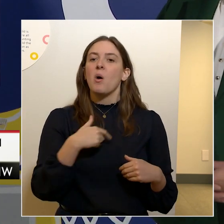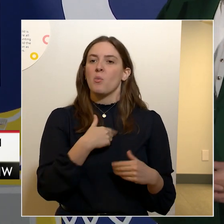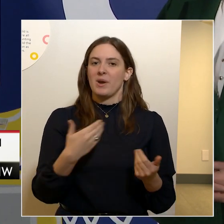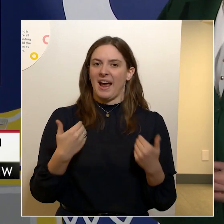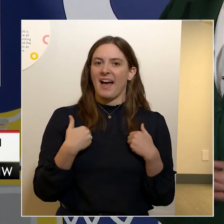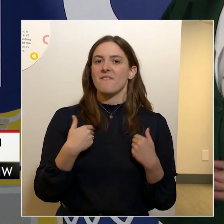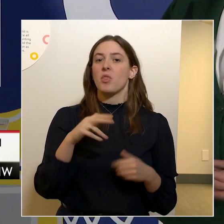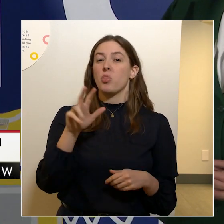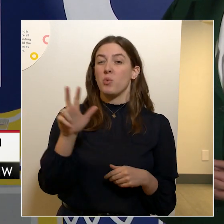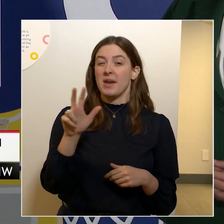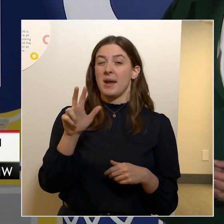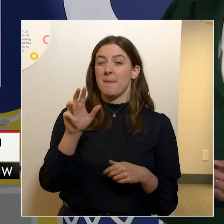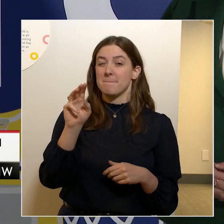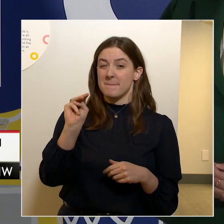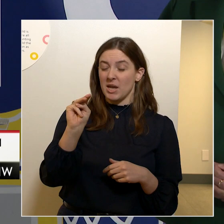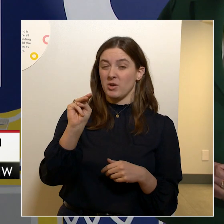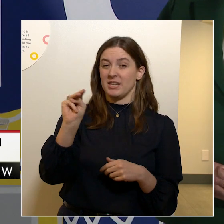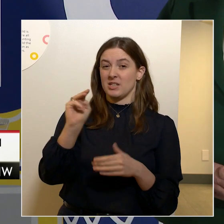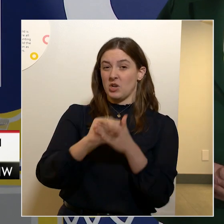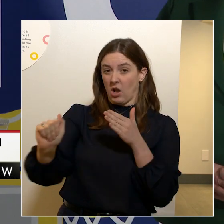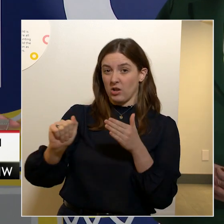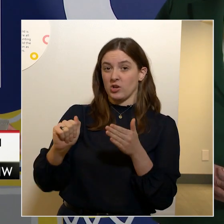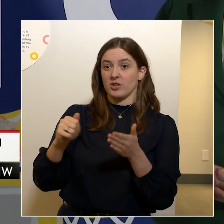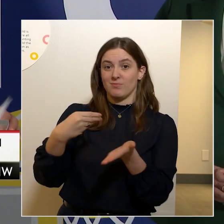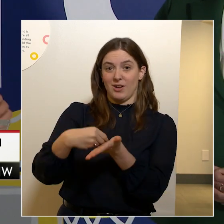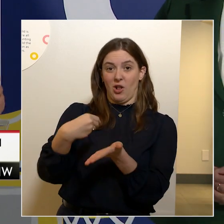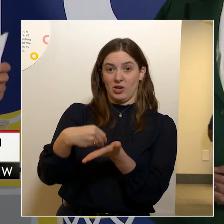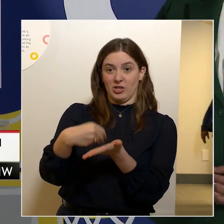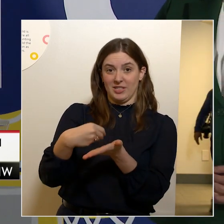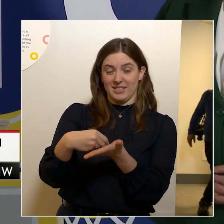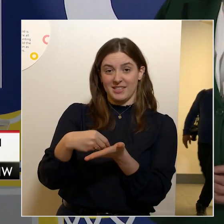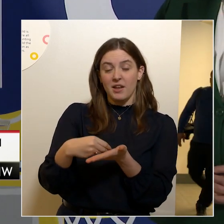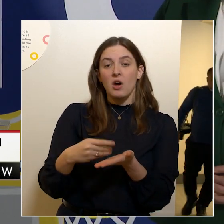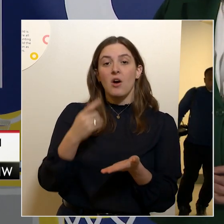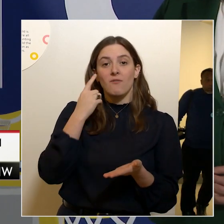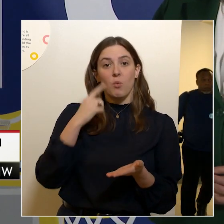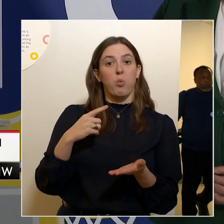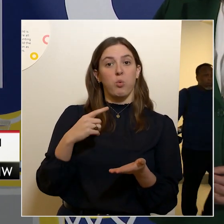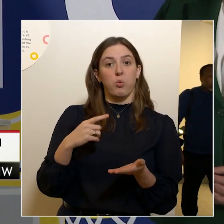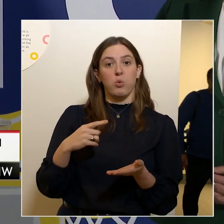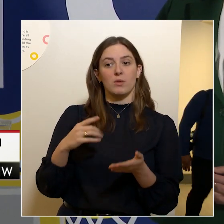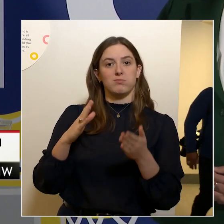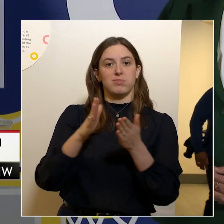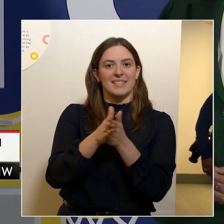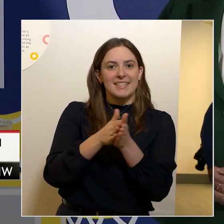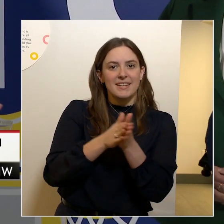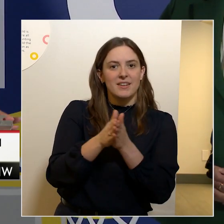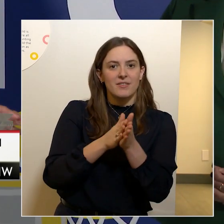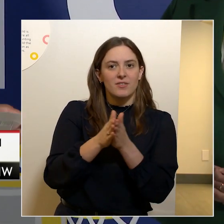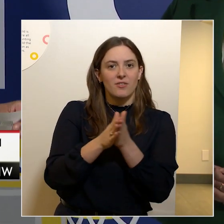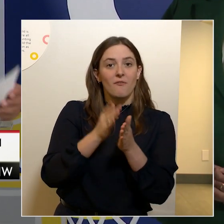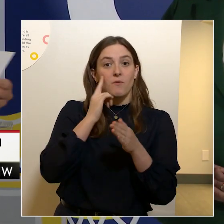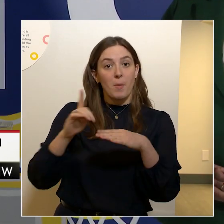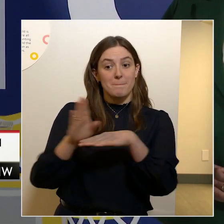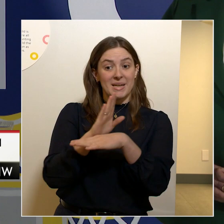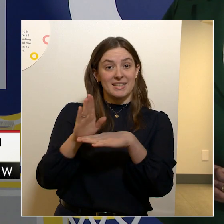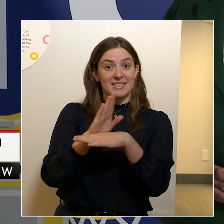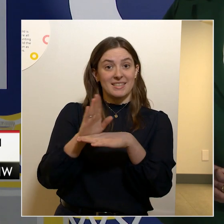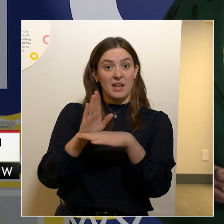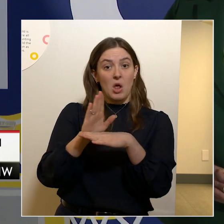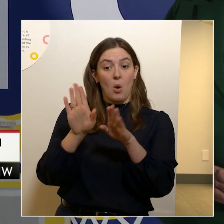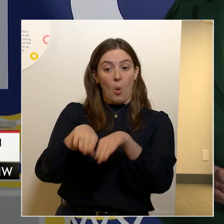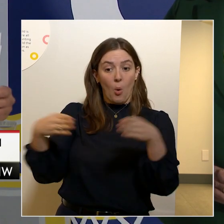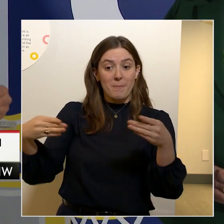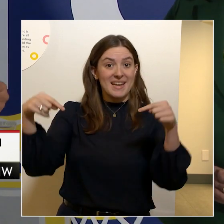million downtown recovery program that will provide financial incentives for businesses that open or